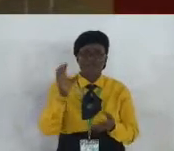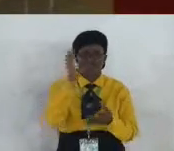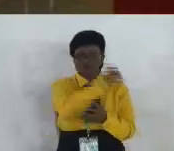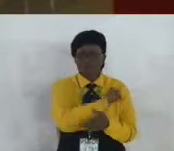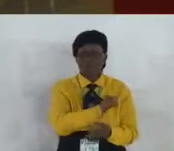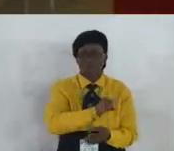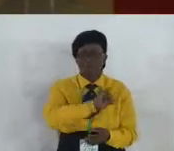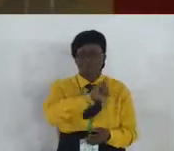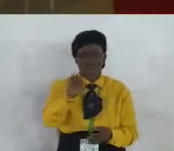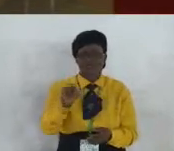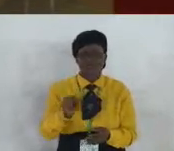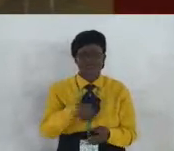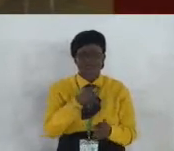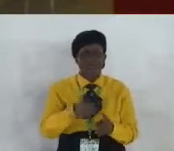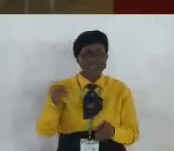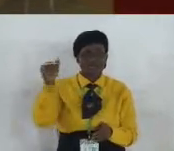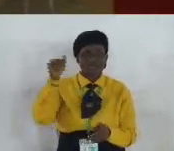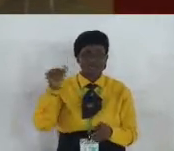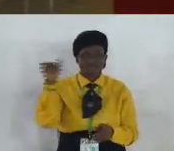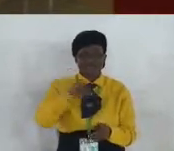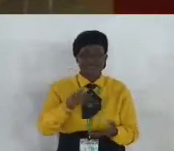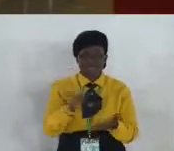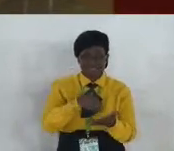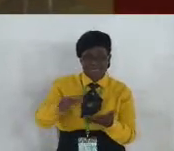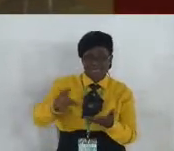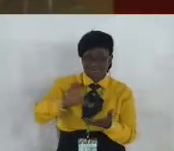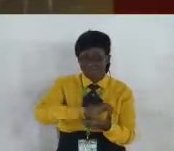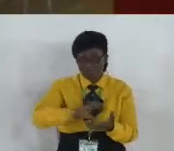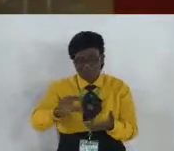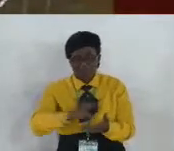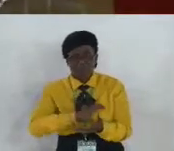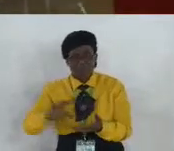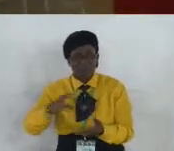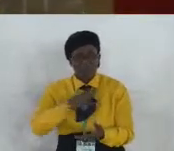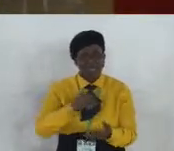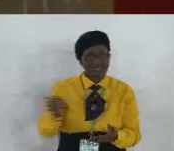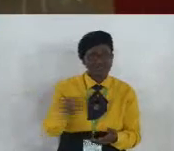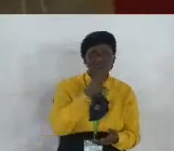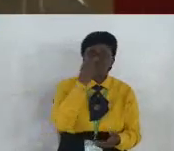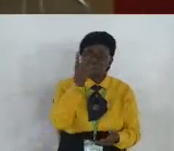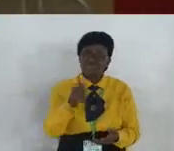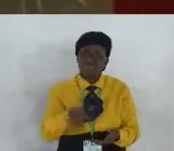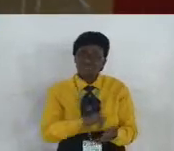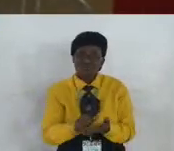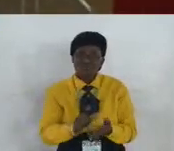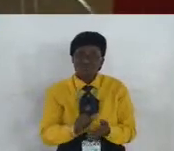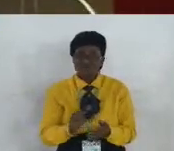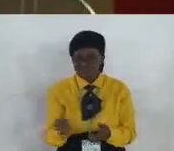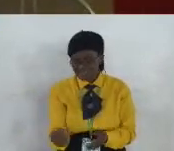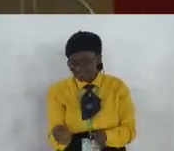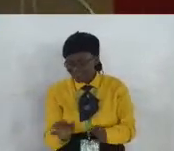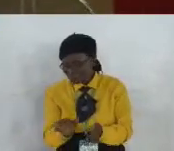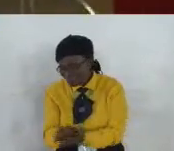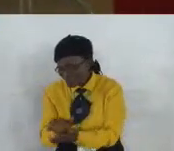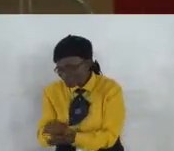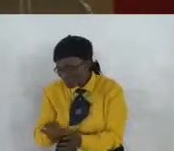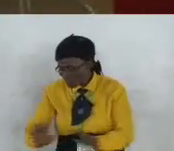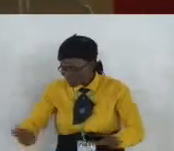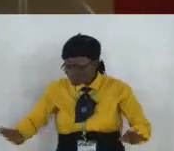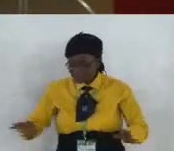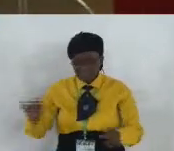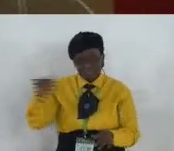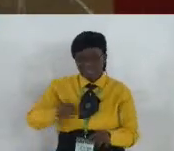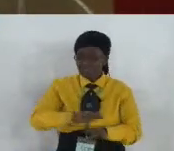When we are singing choruses, and you see those little children, they don't look at